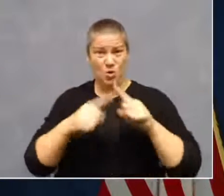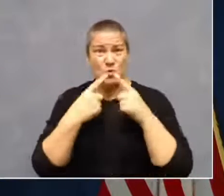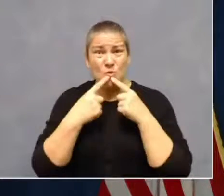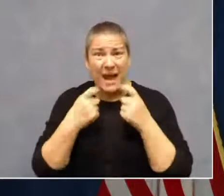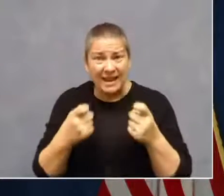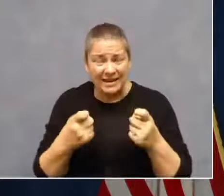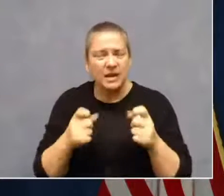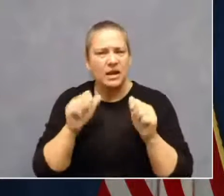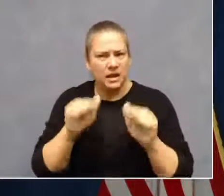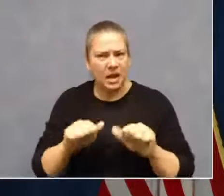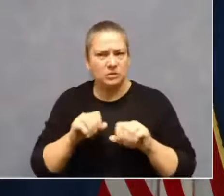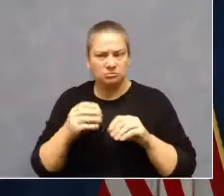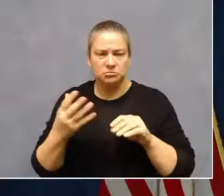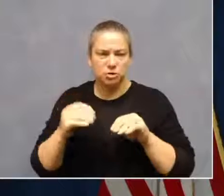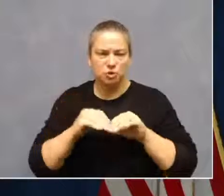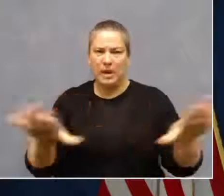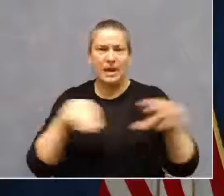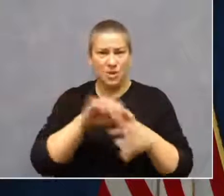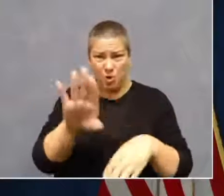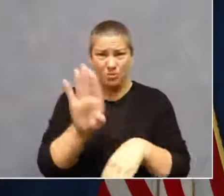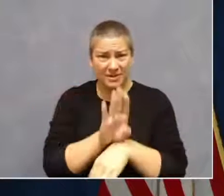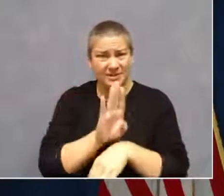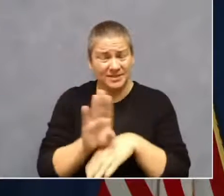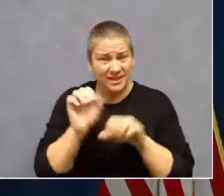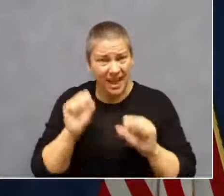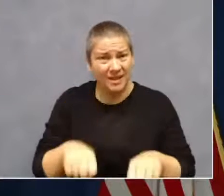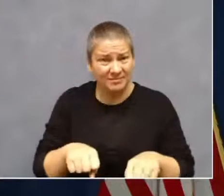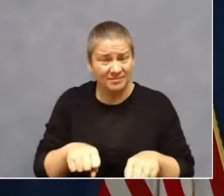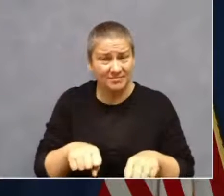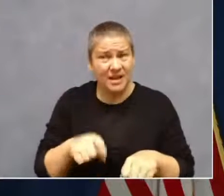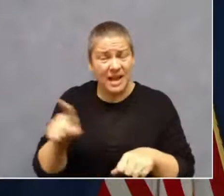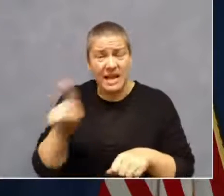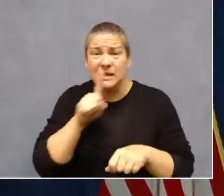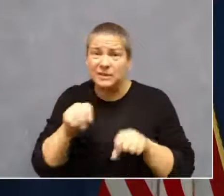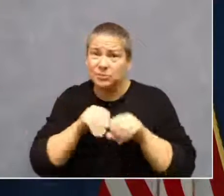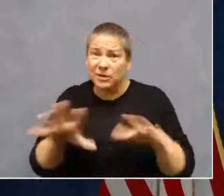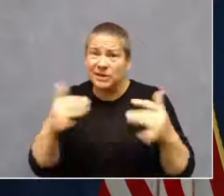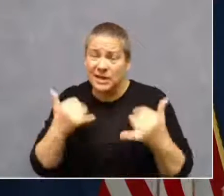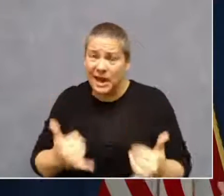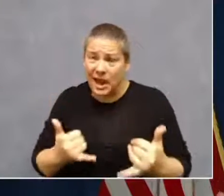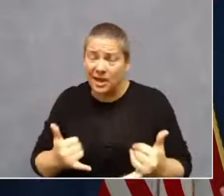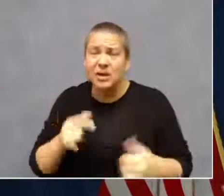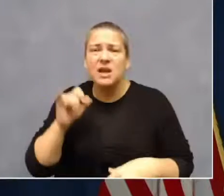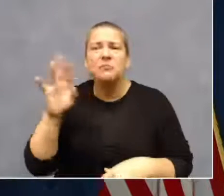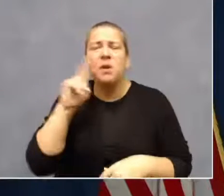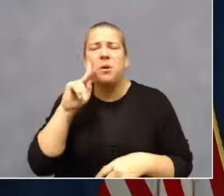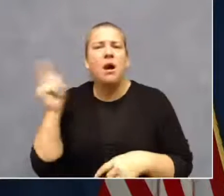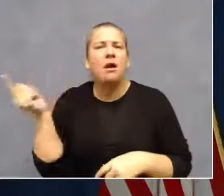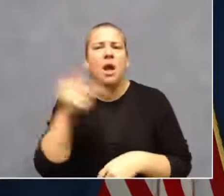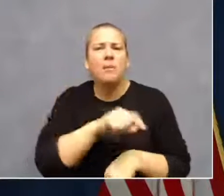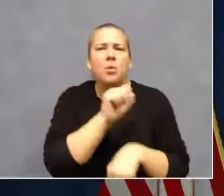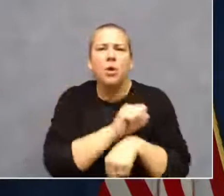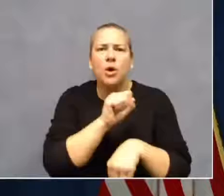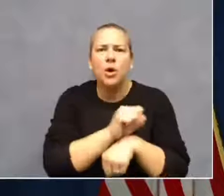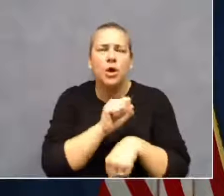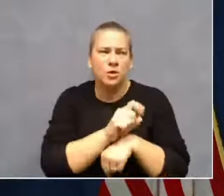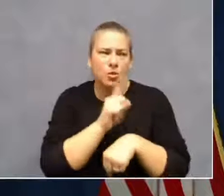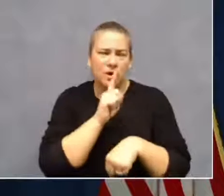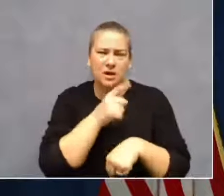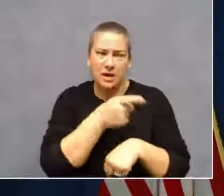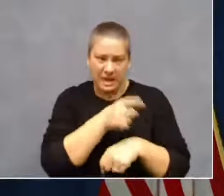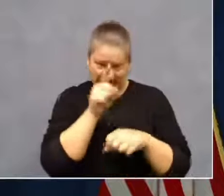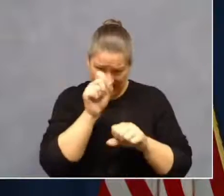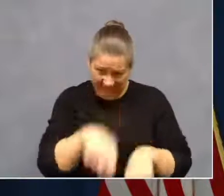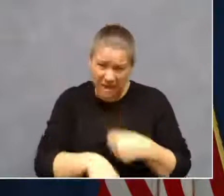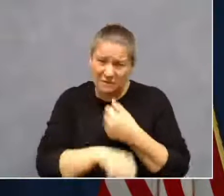your business really fast, and it is out there spreading. So if you got employees that are coming into the office that can be working virtually, you got a risk